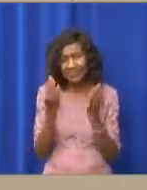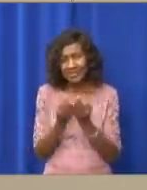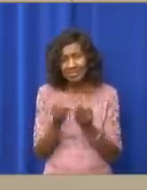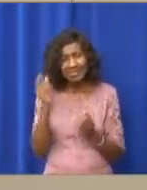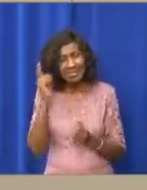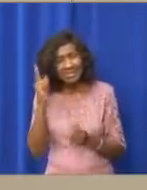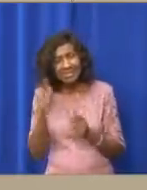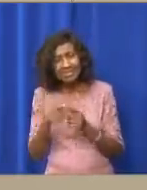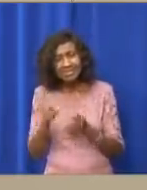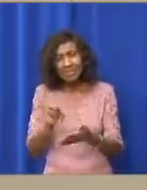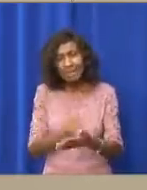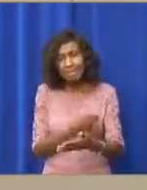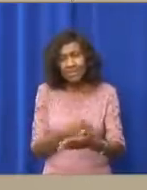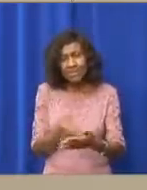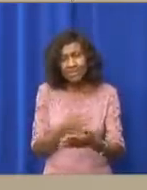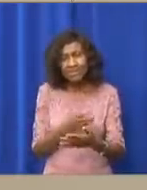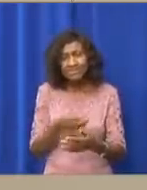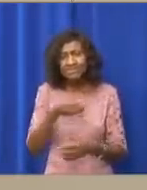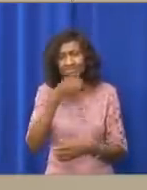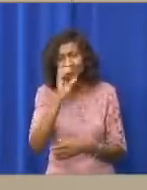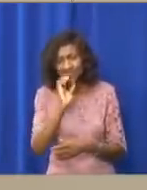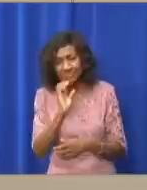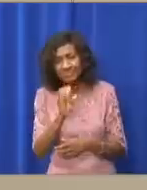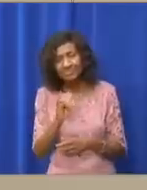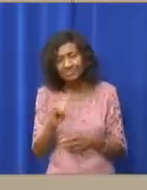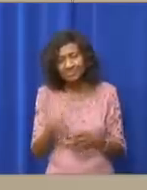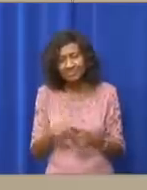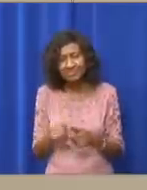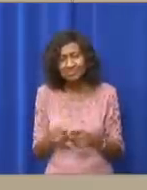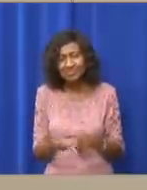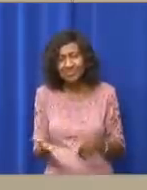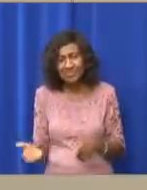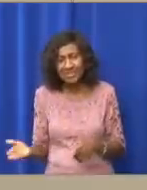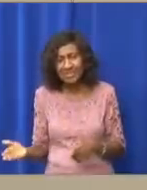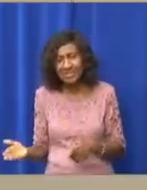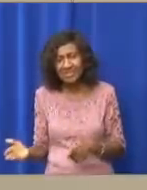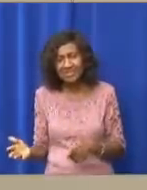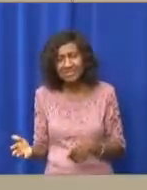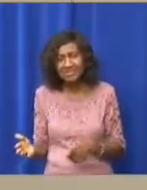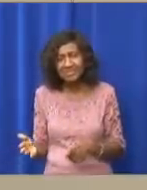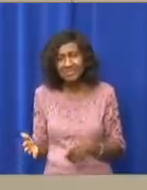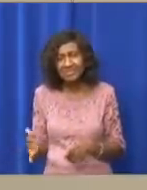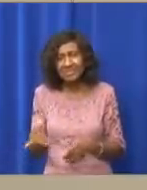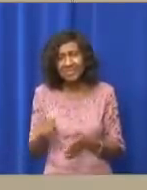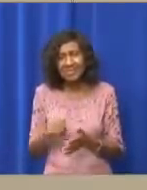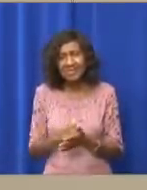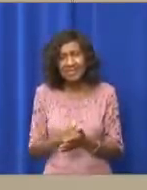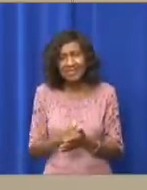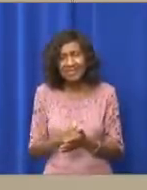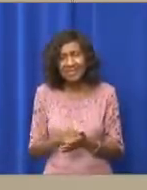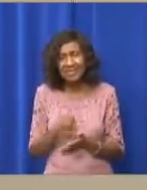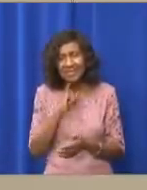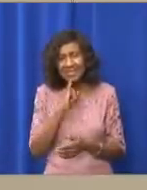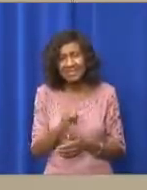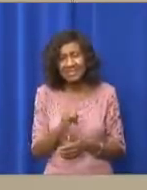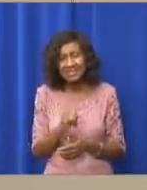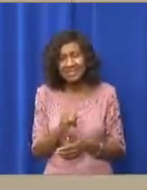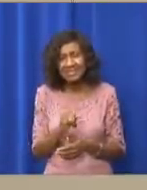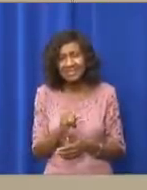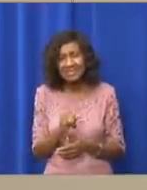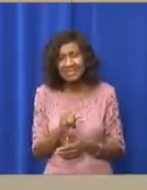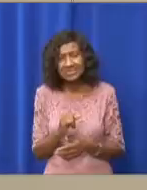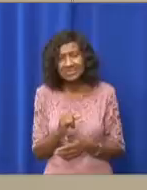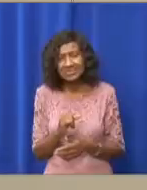drinking, and generally carrying on. And it is that type of behavior or conduct